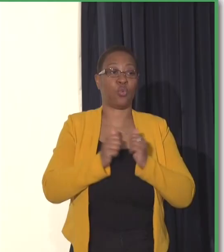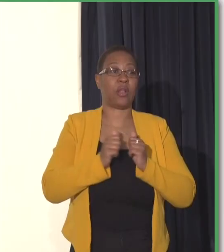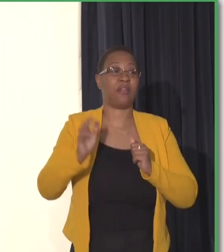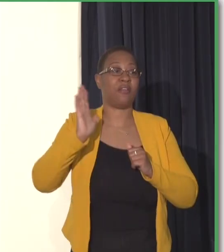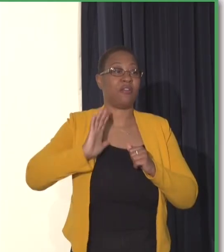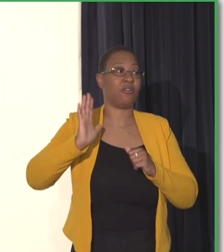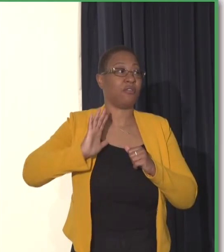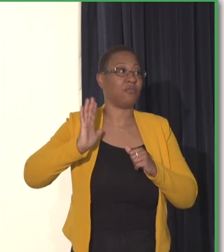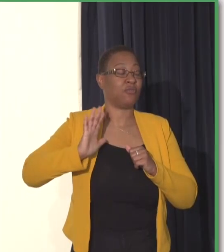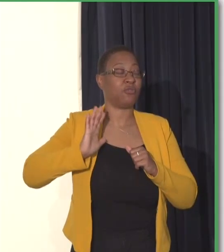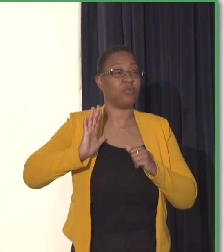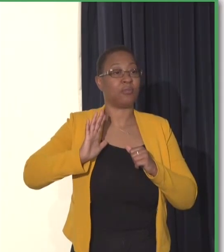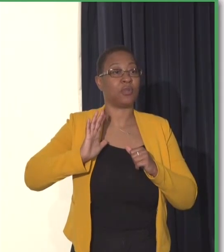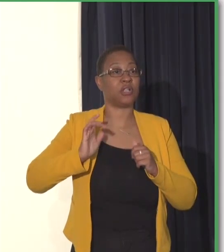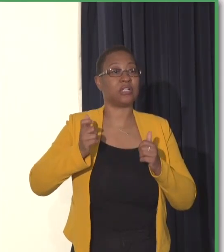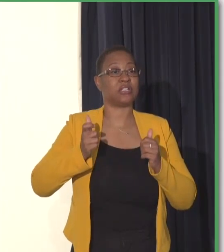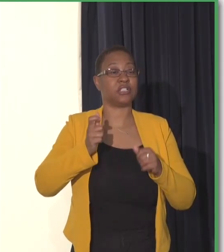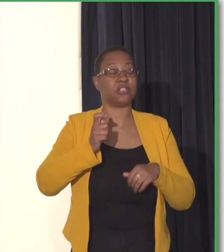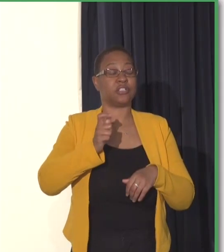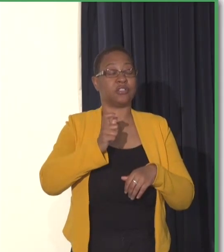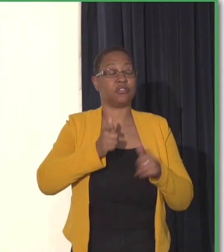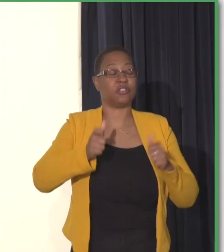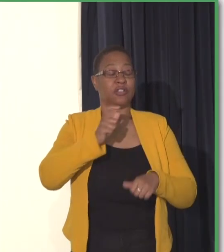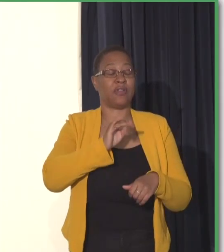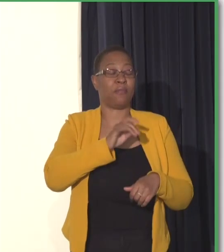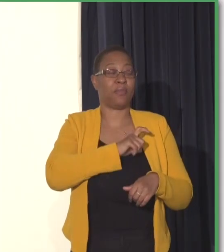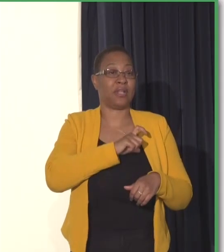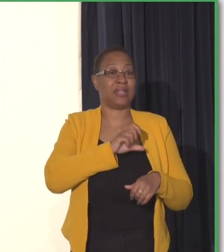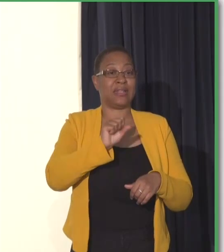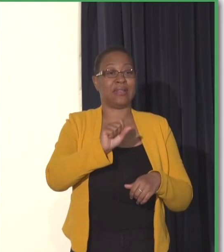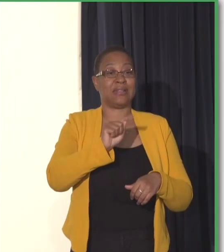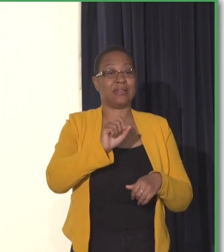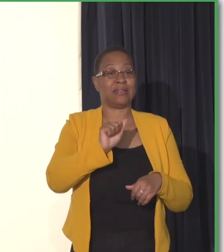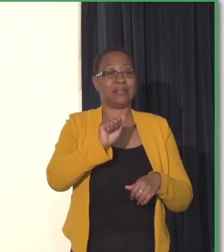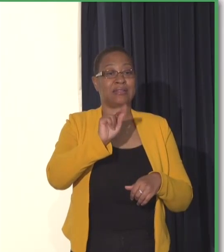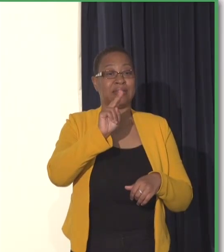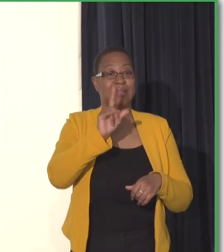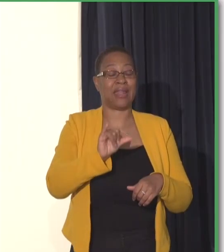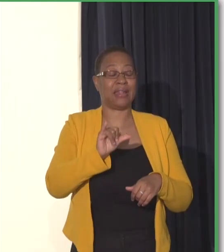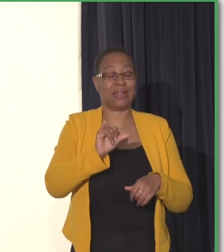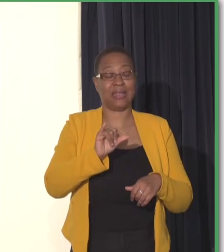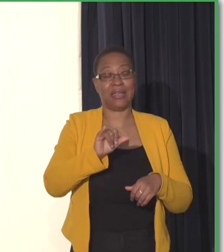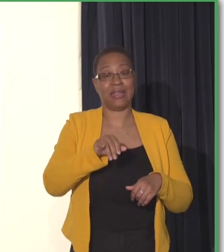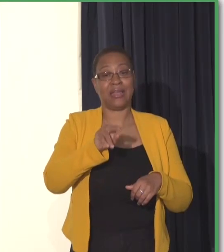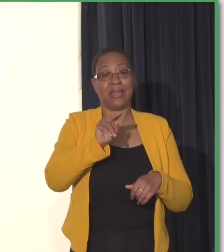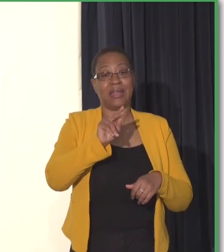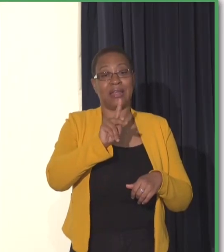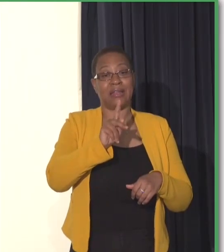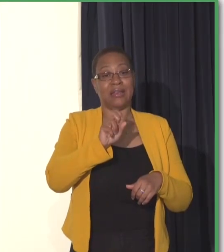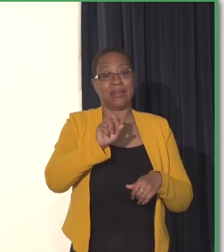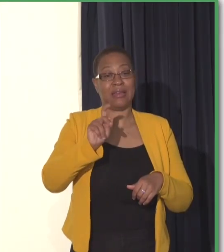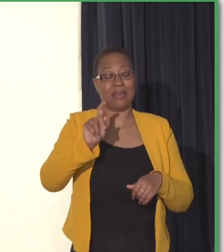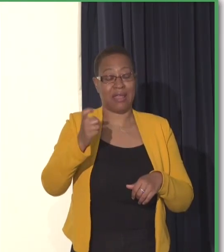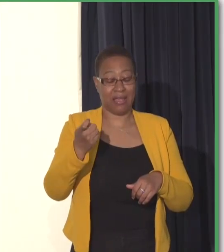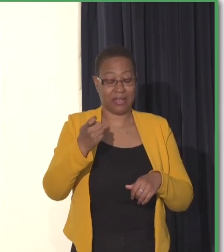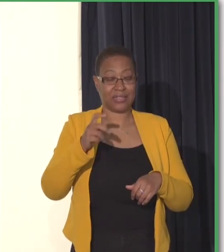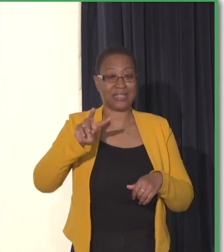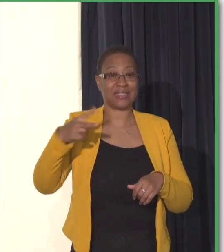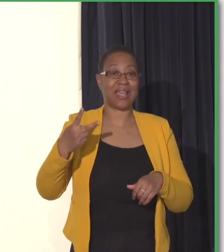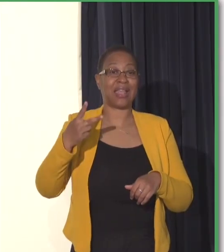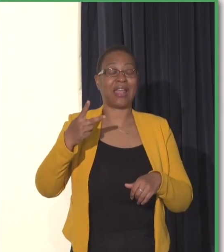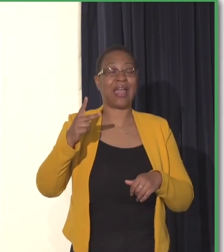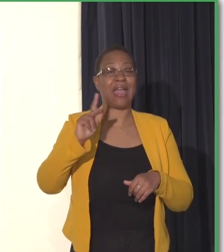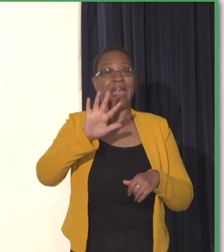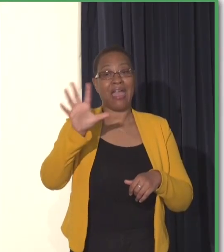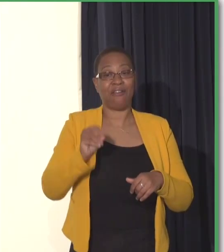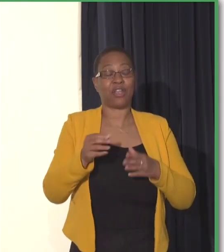Police Stanley Knox, who was a part of so many things, the second African-American police chief in the